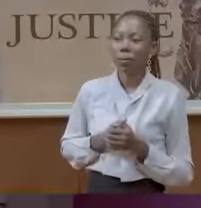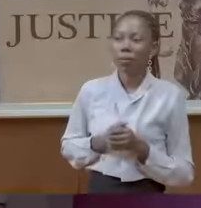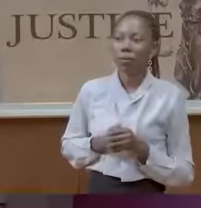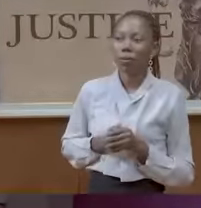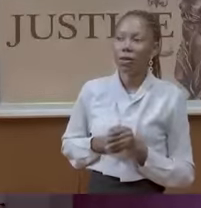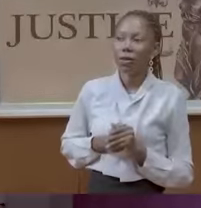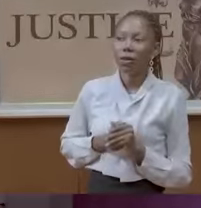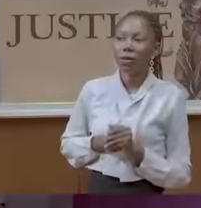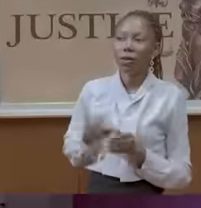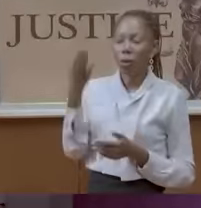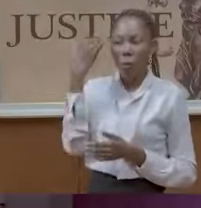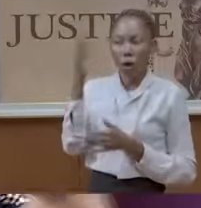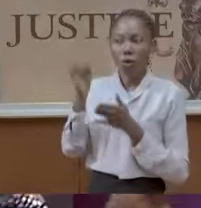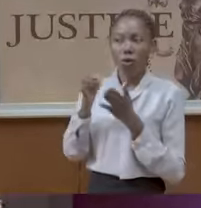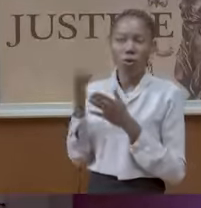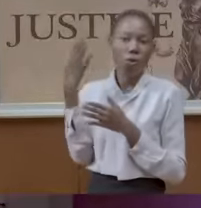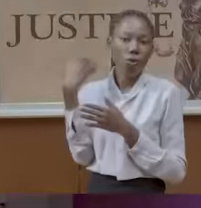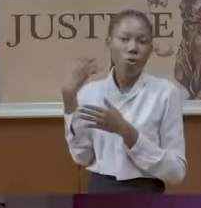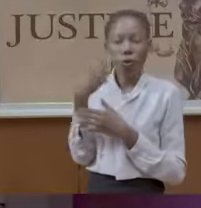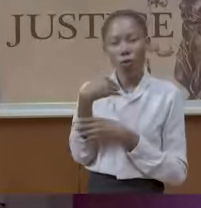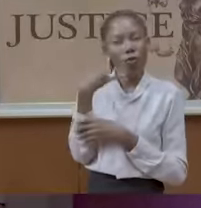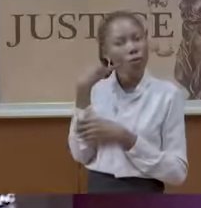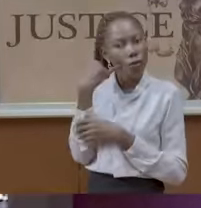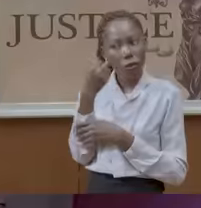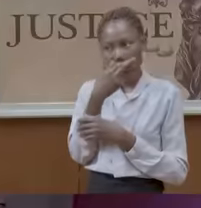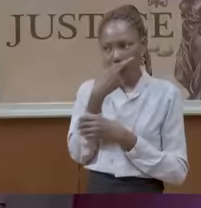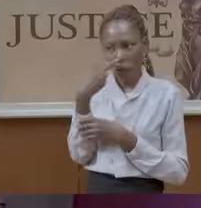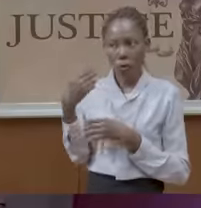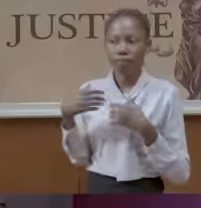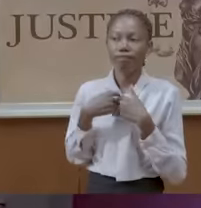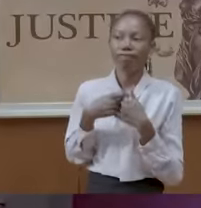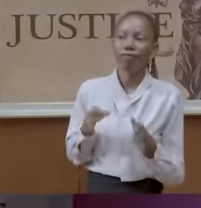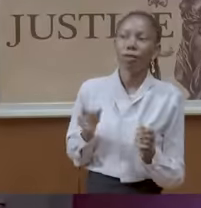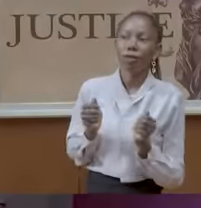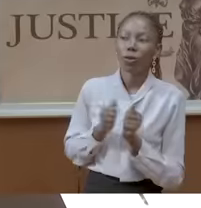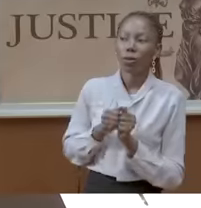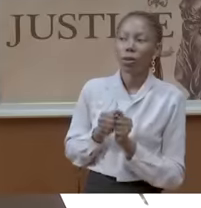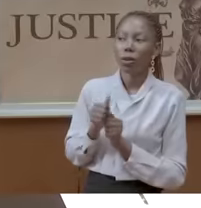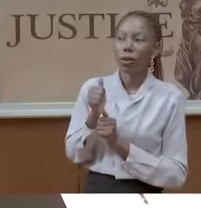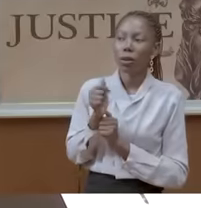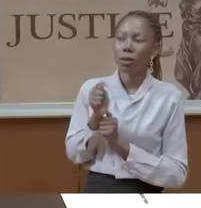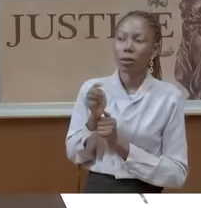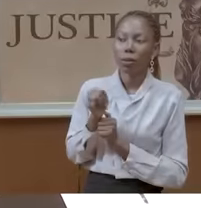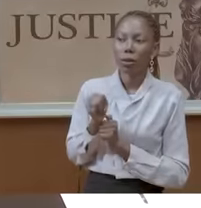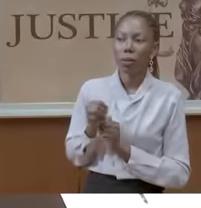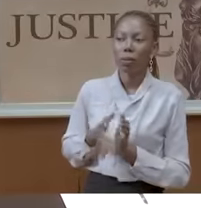my phone, they stole my phone last 2 weeks ago with my ATM and everything. I'll show you some things.